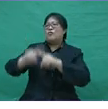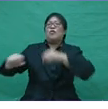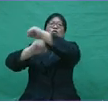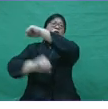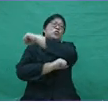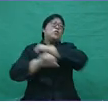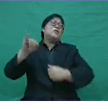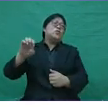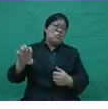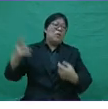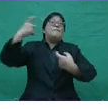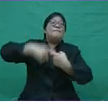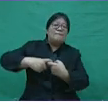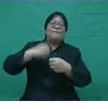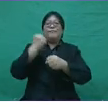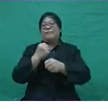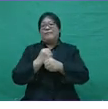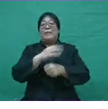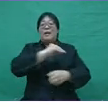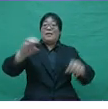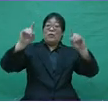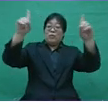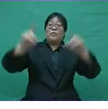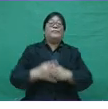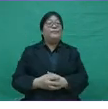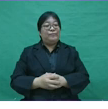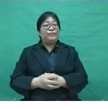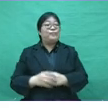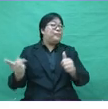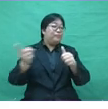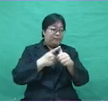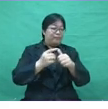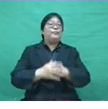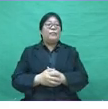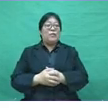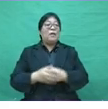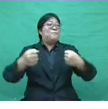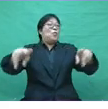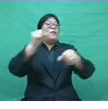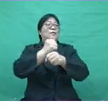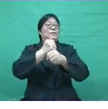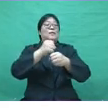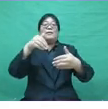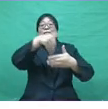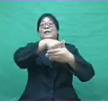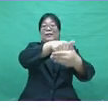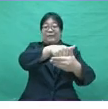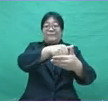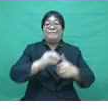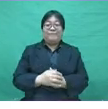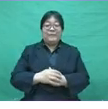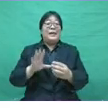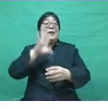issues related to employment and education. Firstly, job creation incentives. An